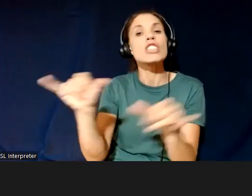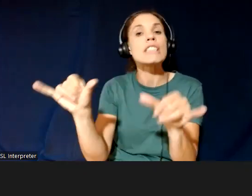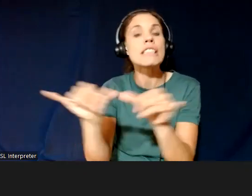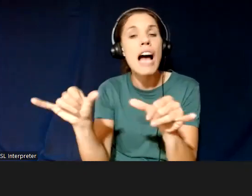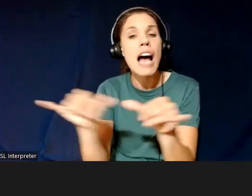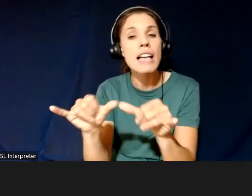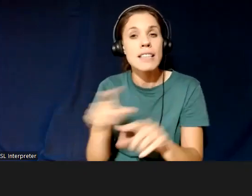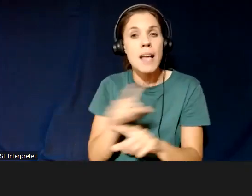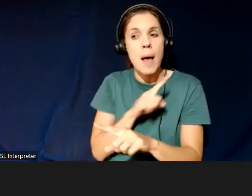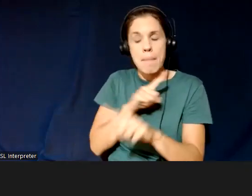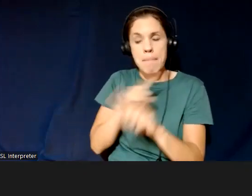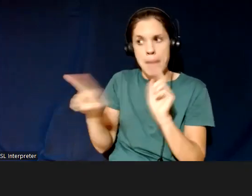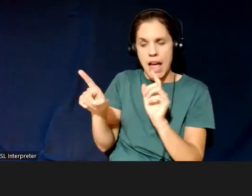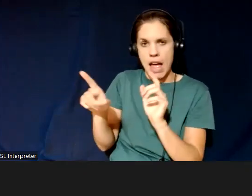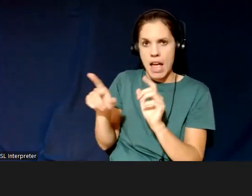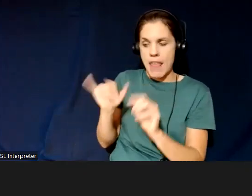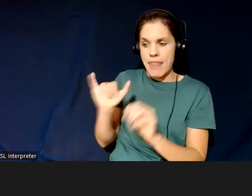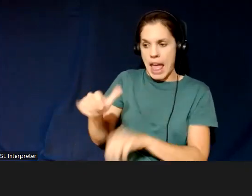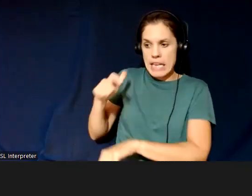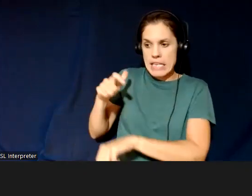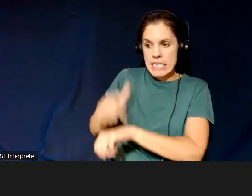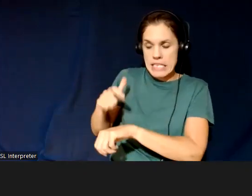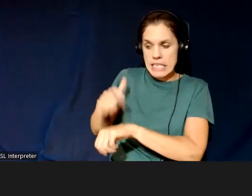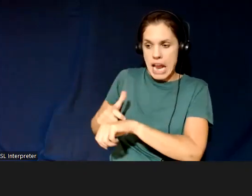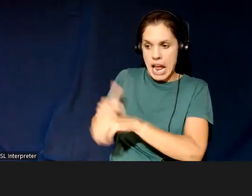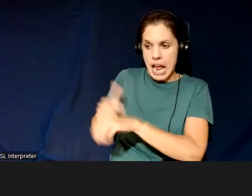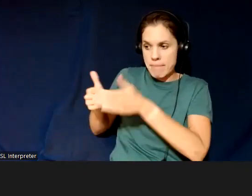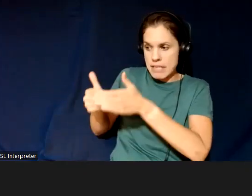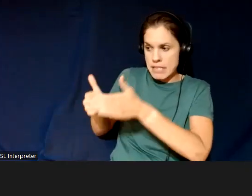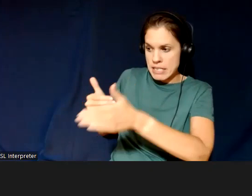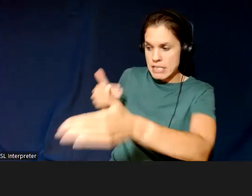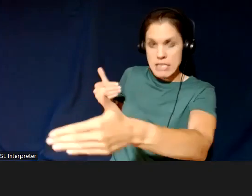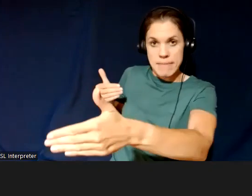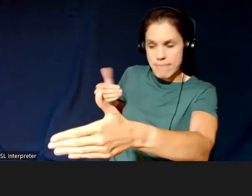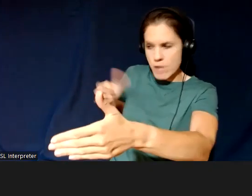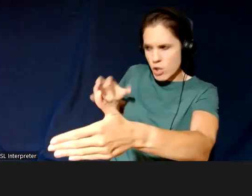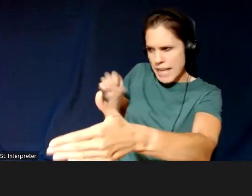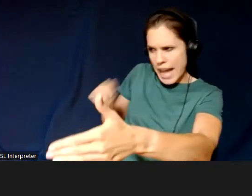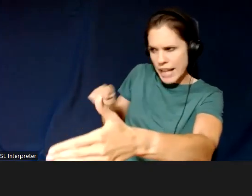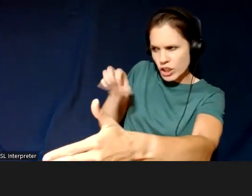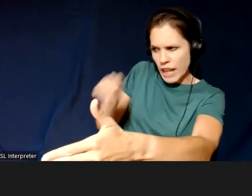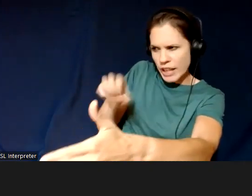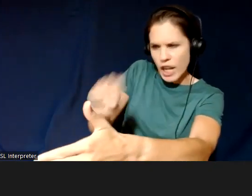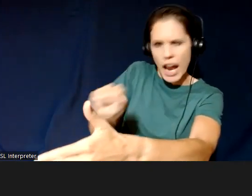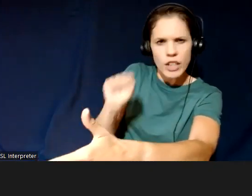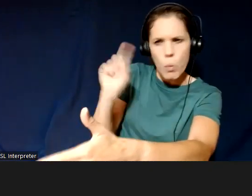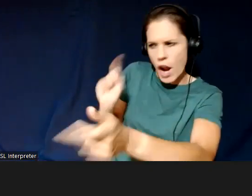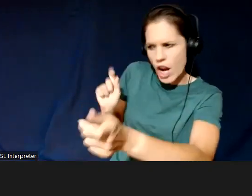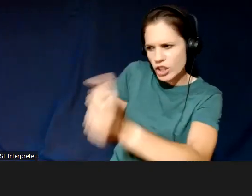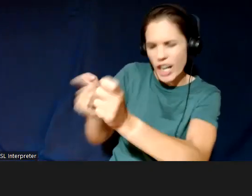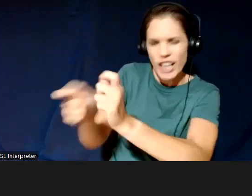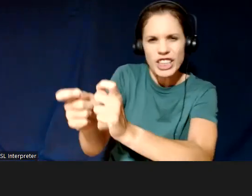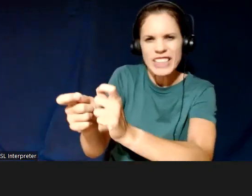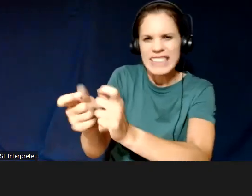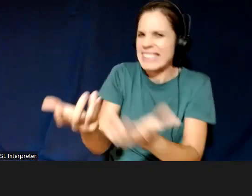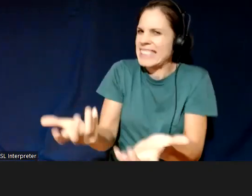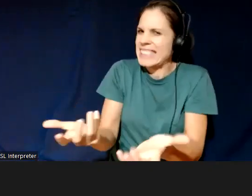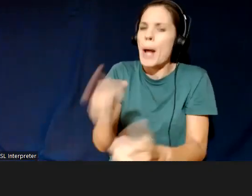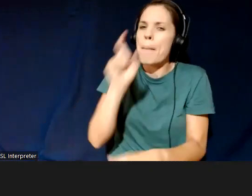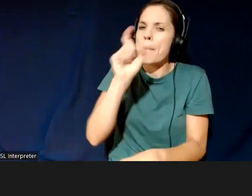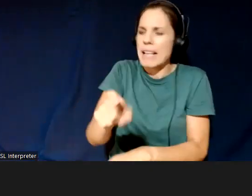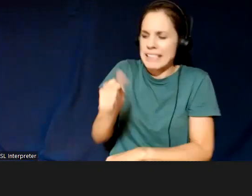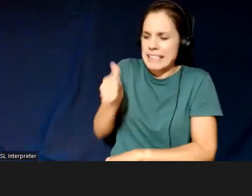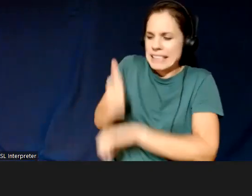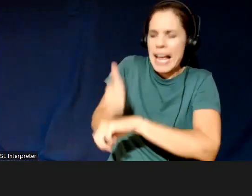in adaptive capacity over time, you would have to repeat the assessment or incorporate specific monitoring parameters into